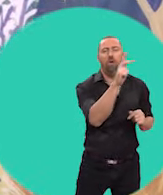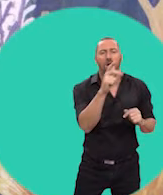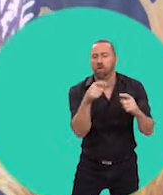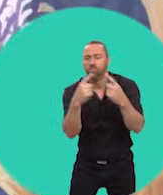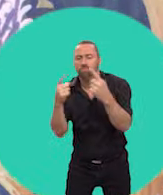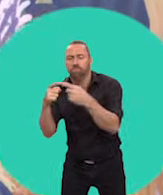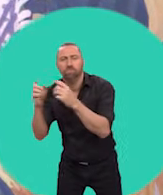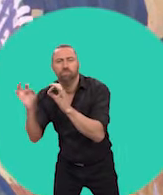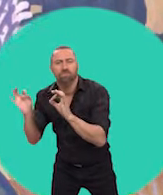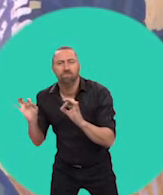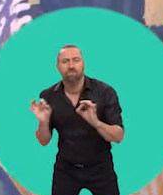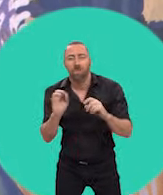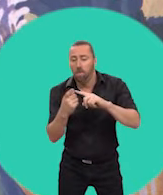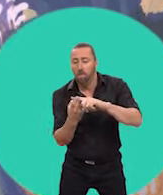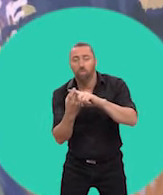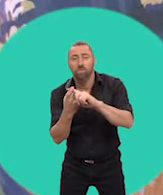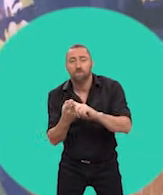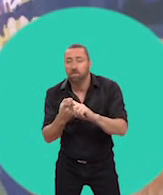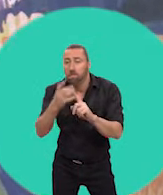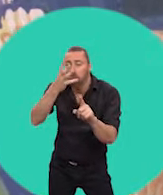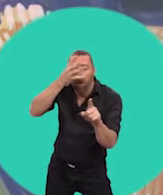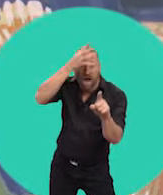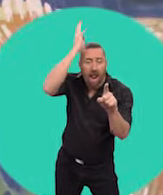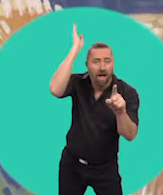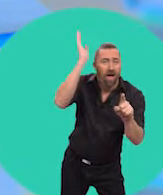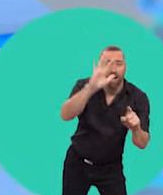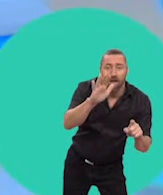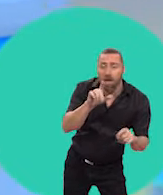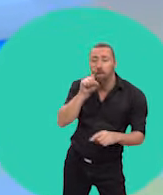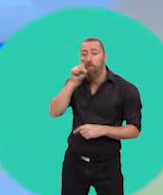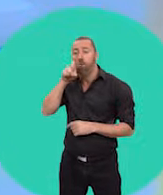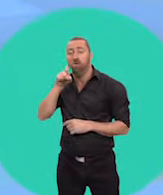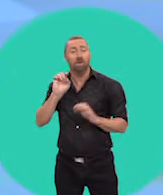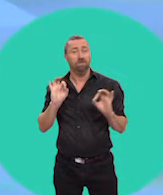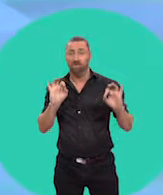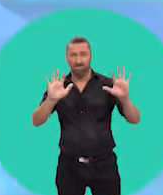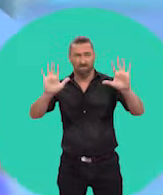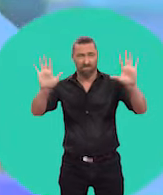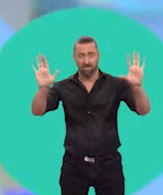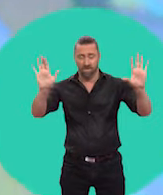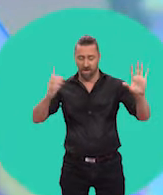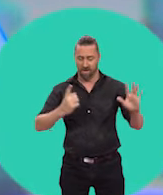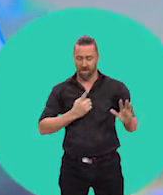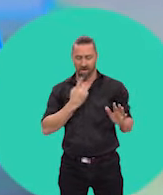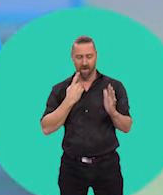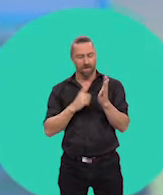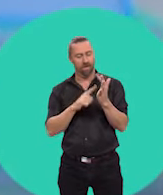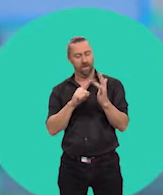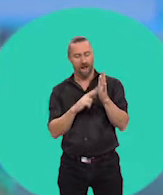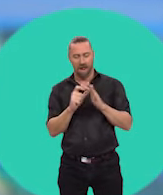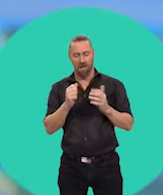a koala, nor the sound of a possum or a king parrot, just his own